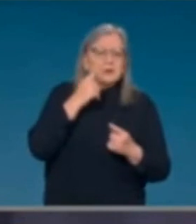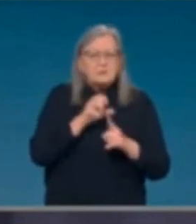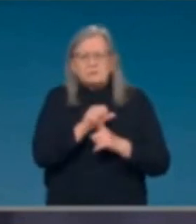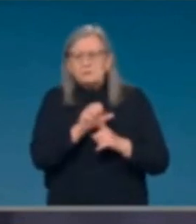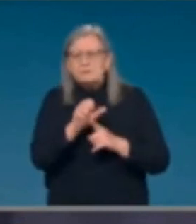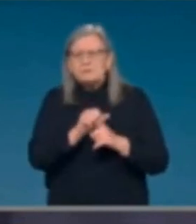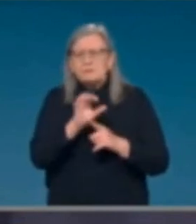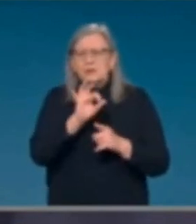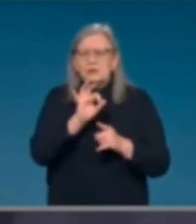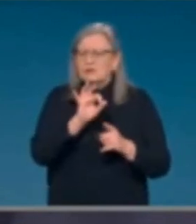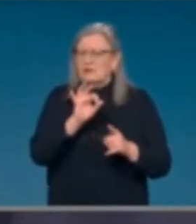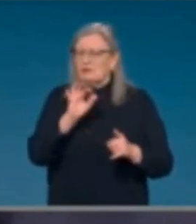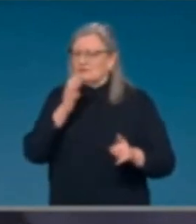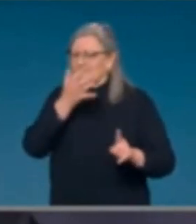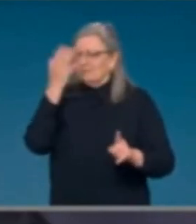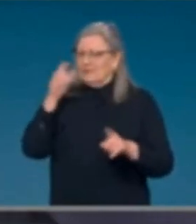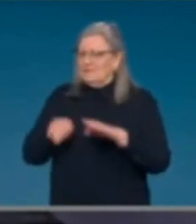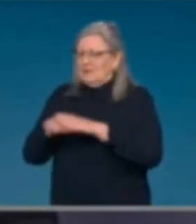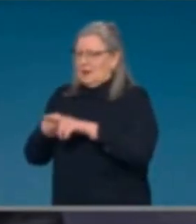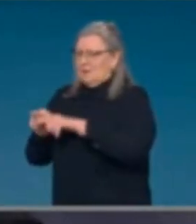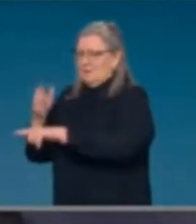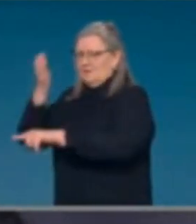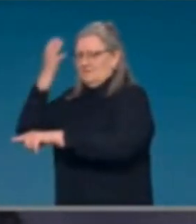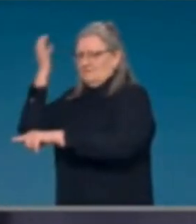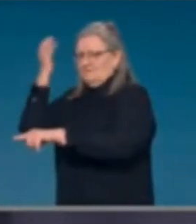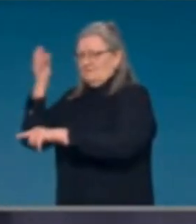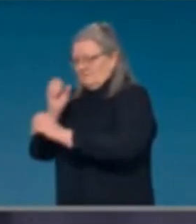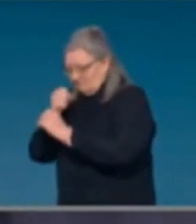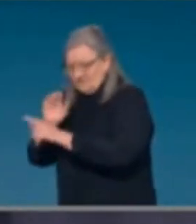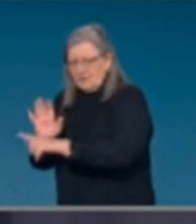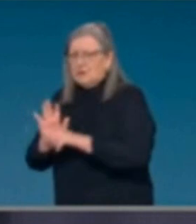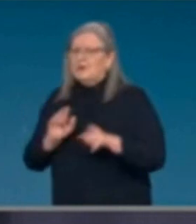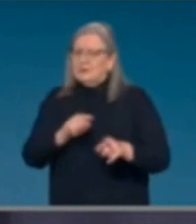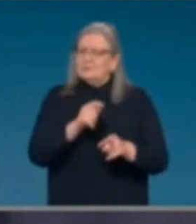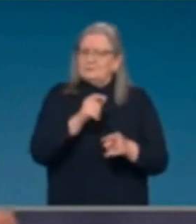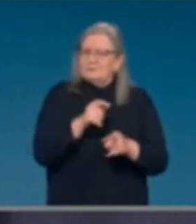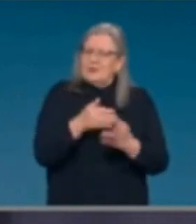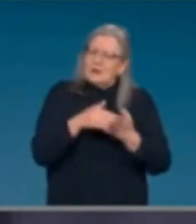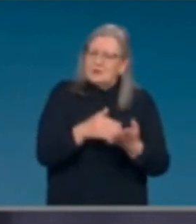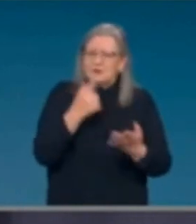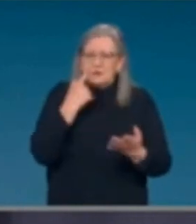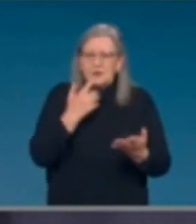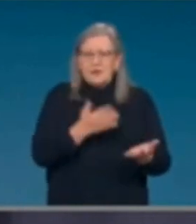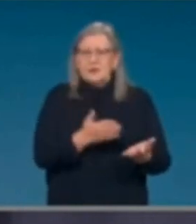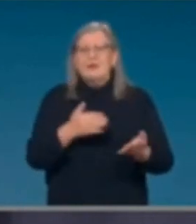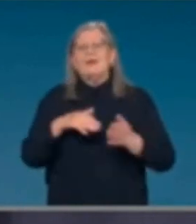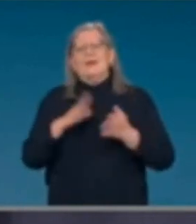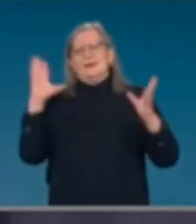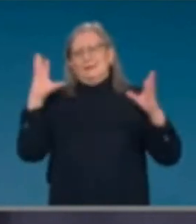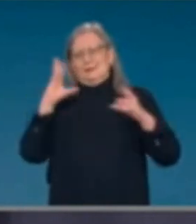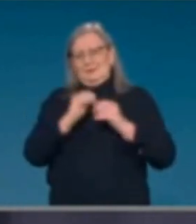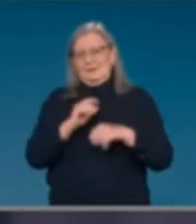diagnostic tool. So they do serve those two different purposes. I'll just finish with saying another important milestone